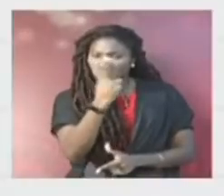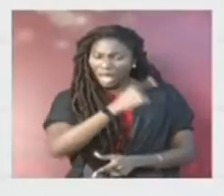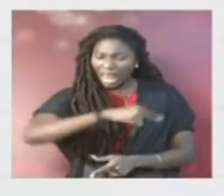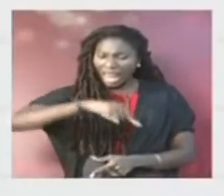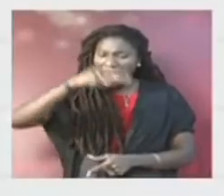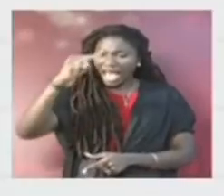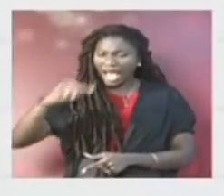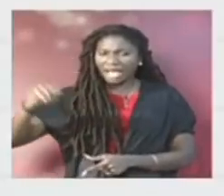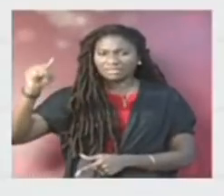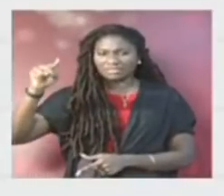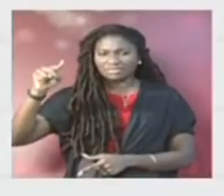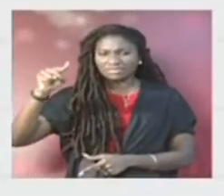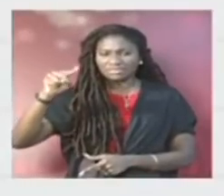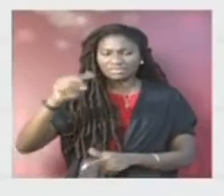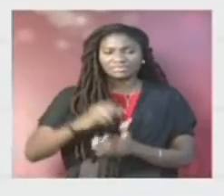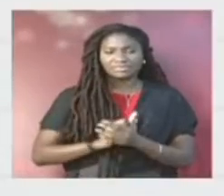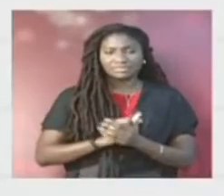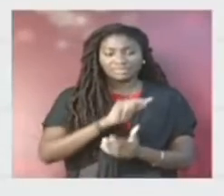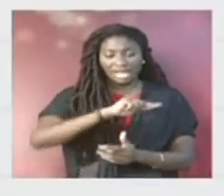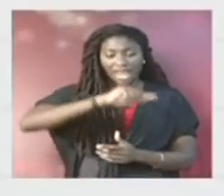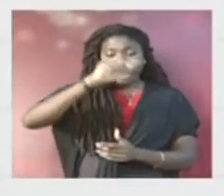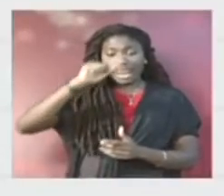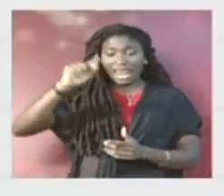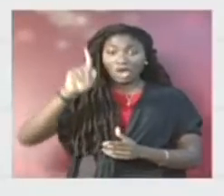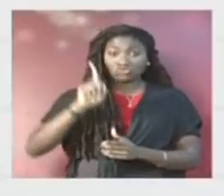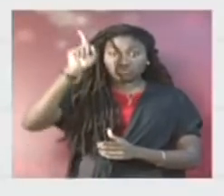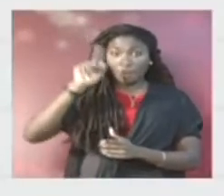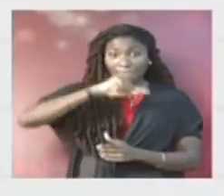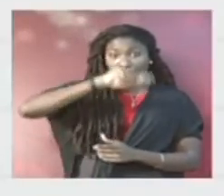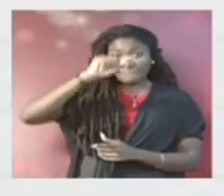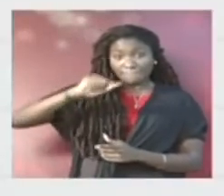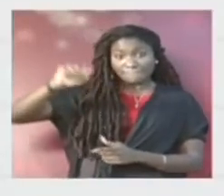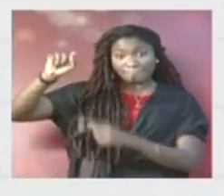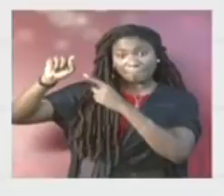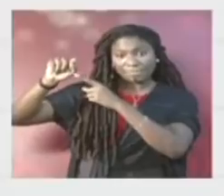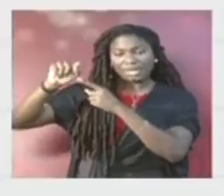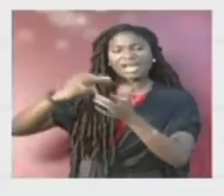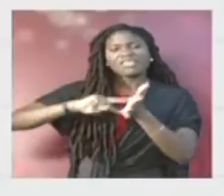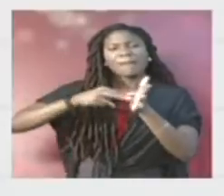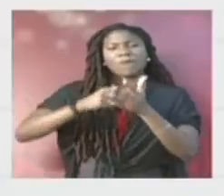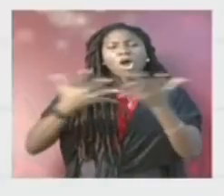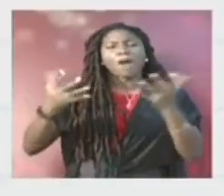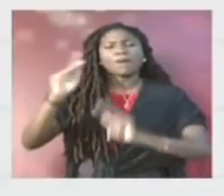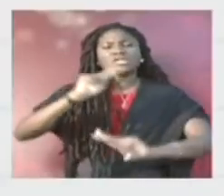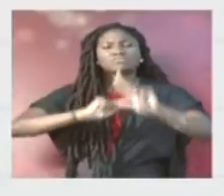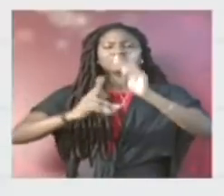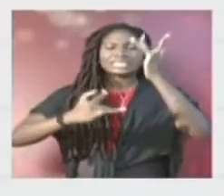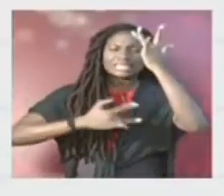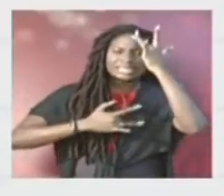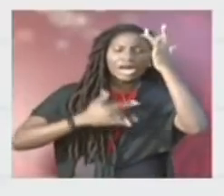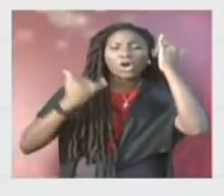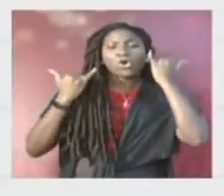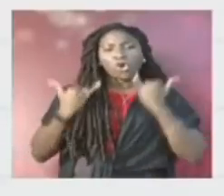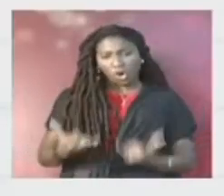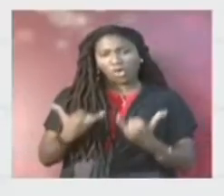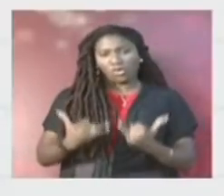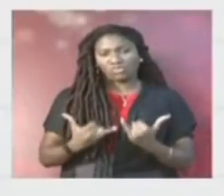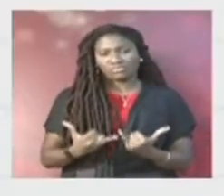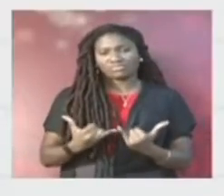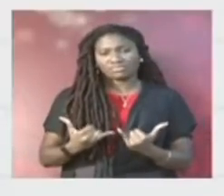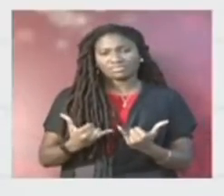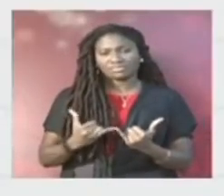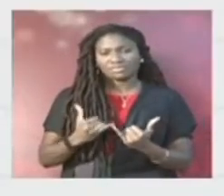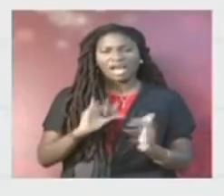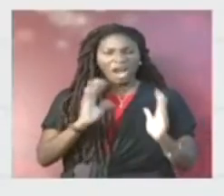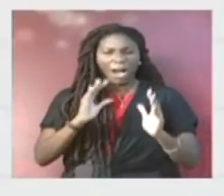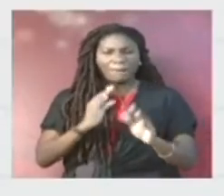above is what we're calling the active cases, and you actually read that number off the axis on the right. So we know we had just a little over